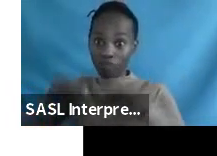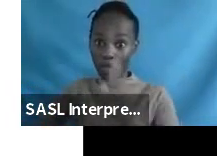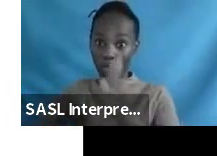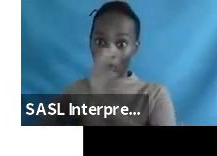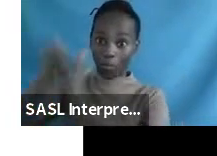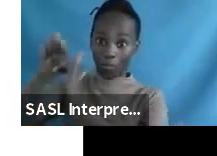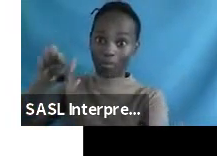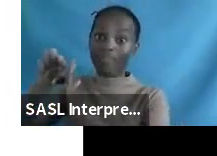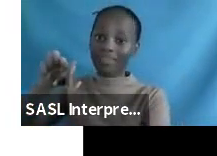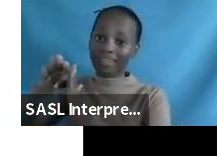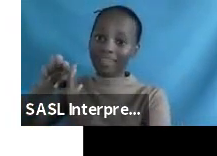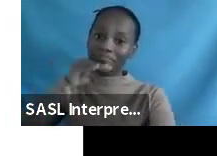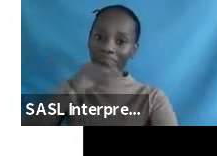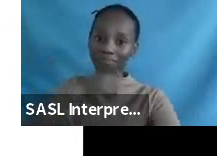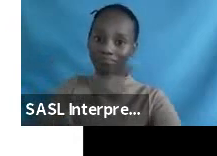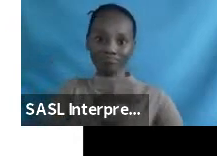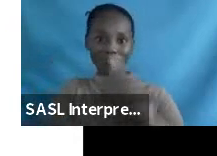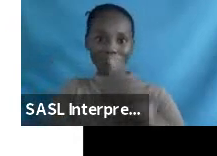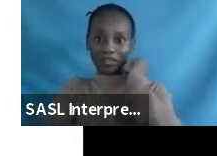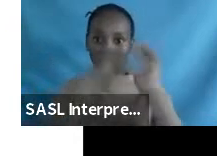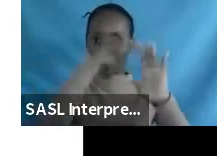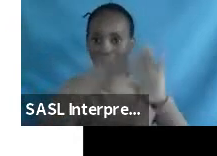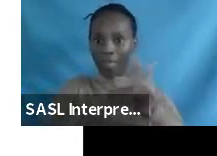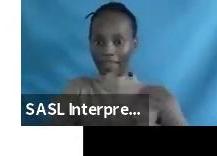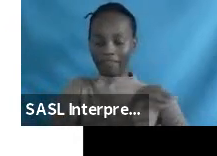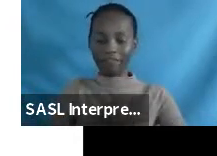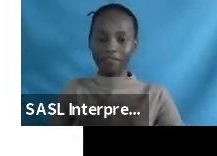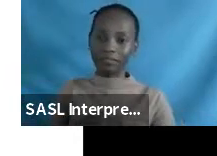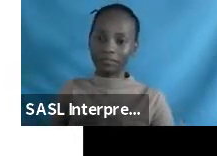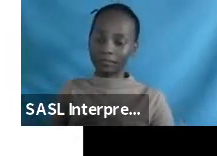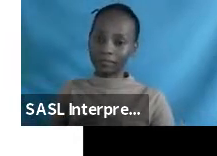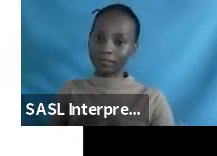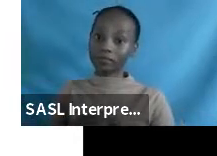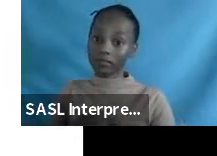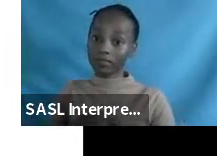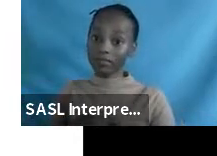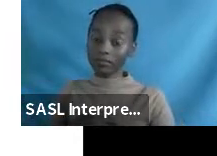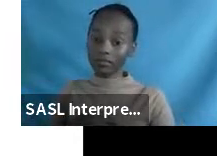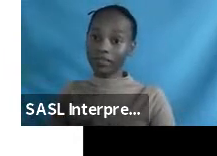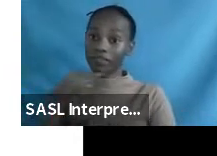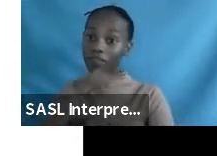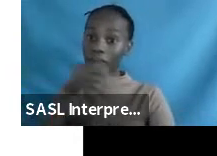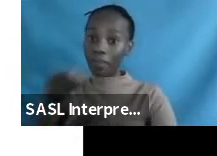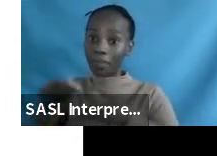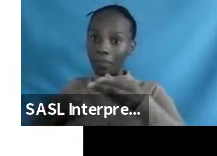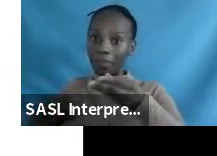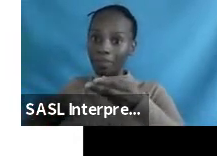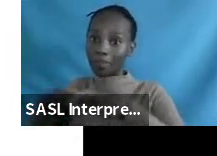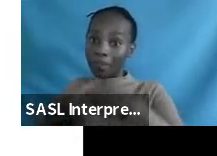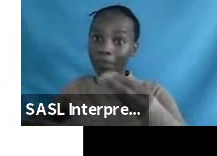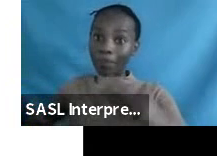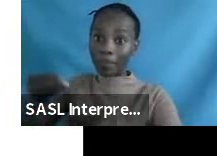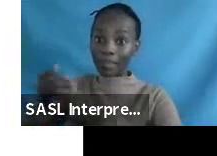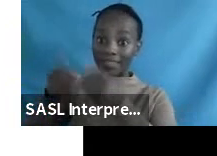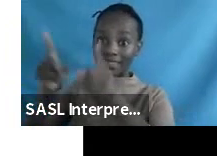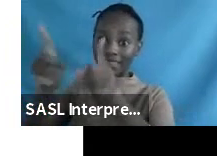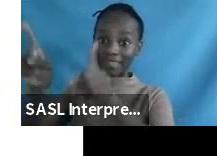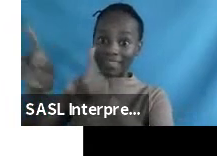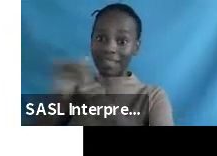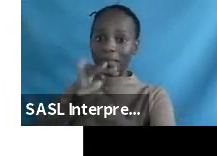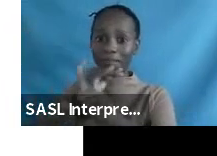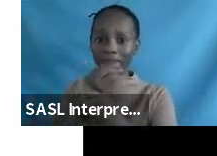actually being successful, it has got consequential effects such as the criminal